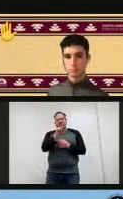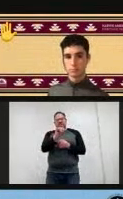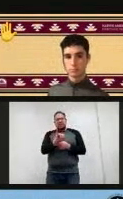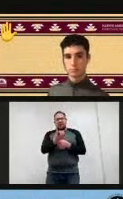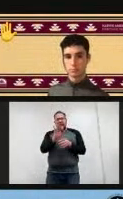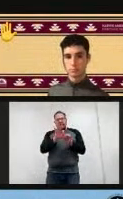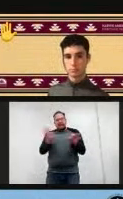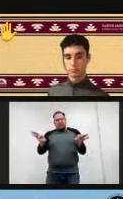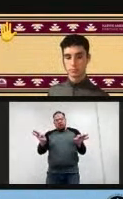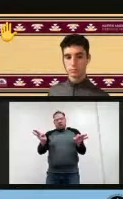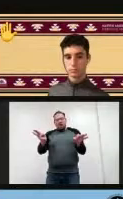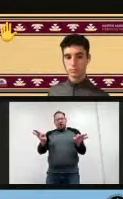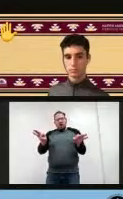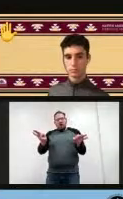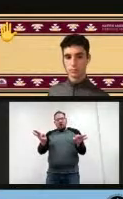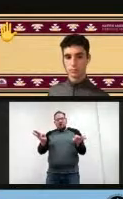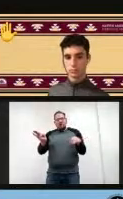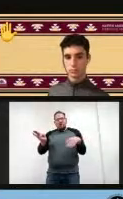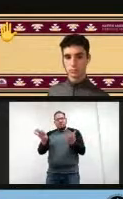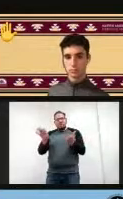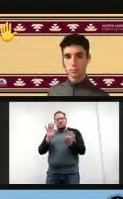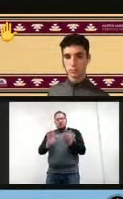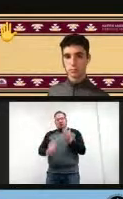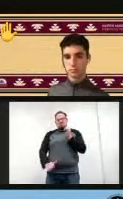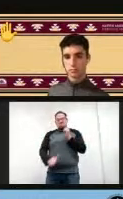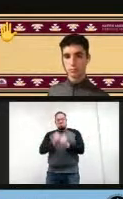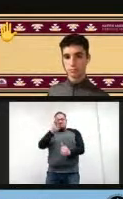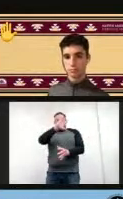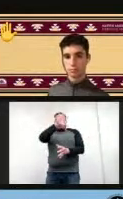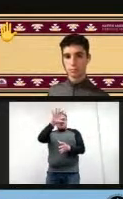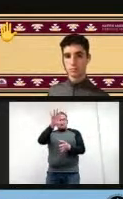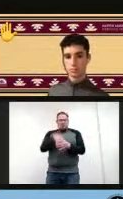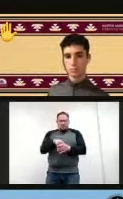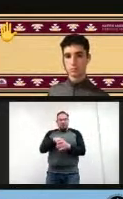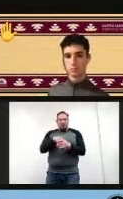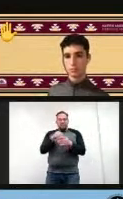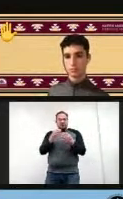above? Is that the most inclusive language?